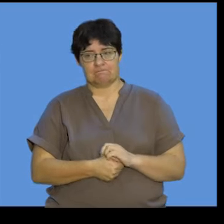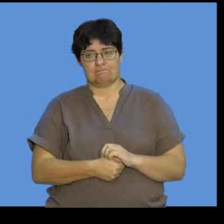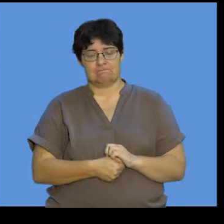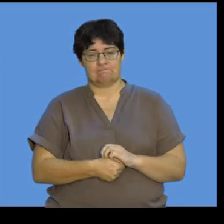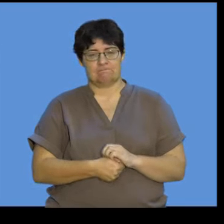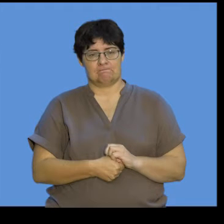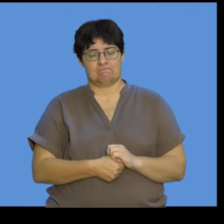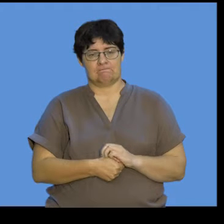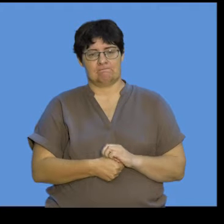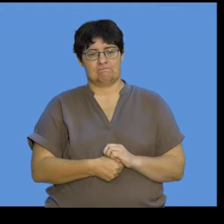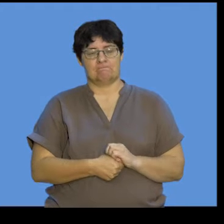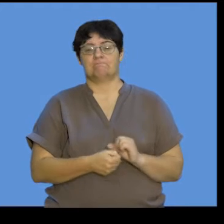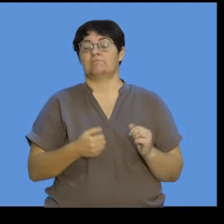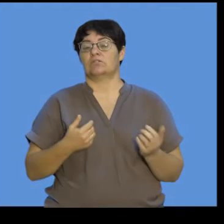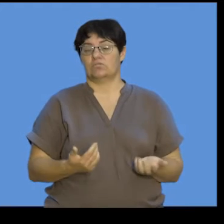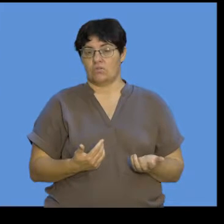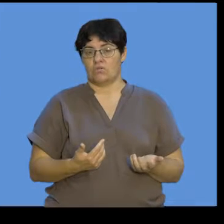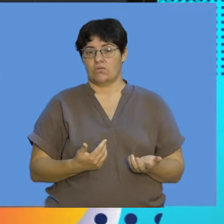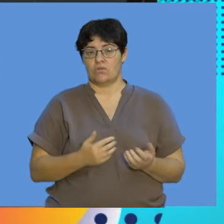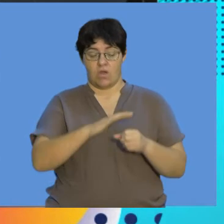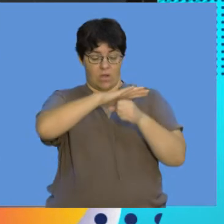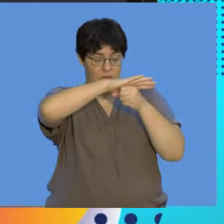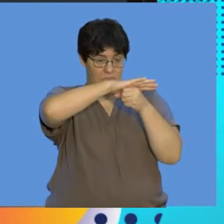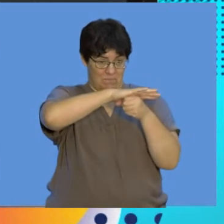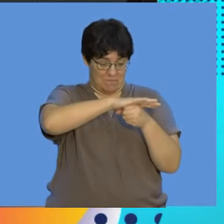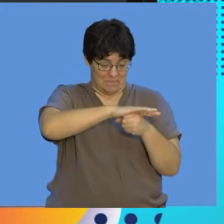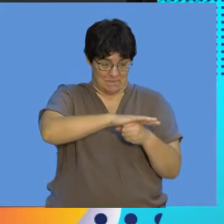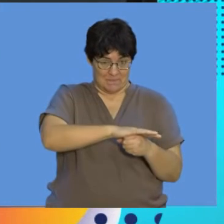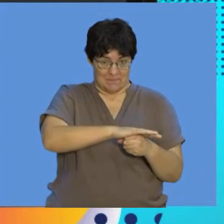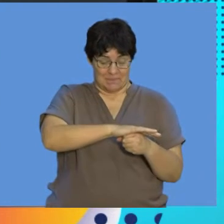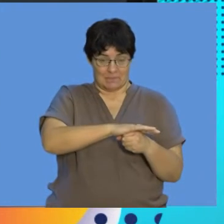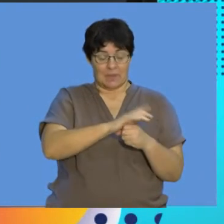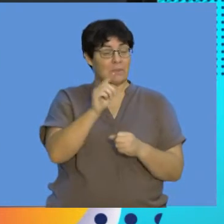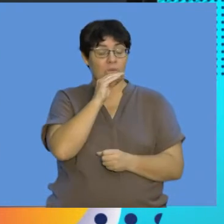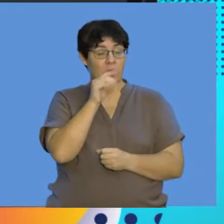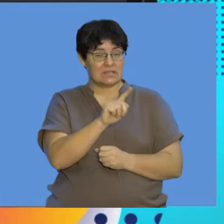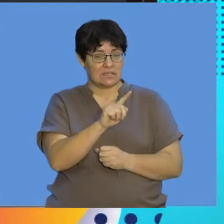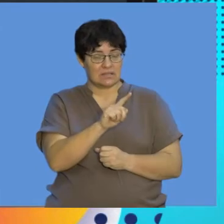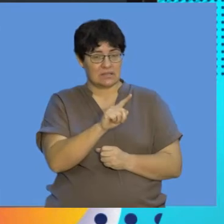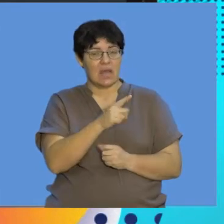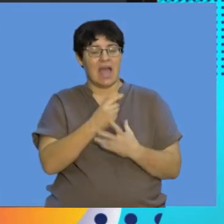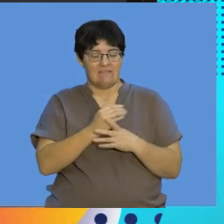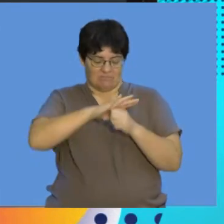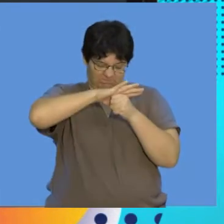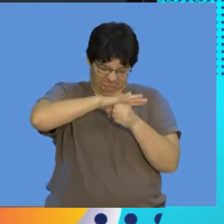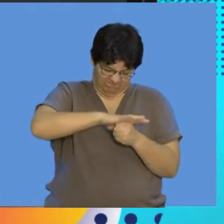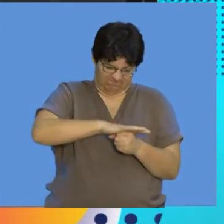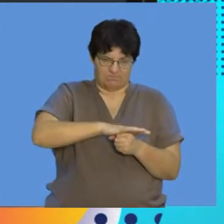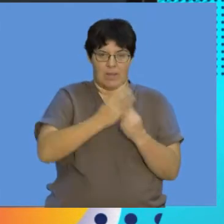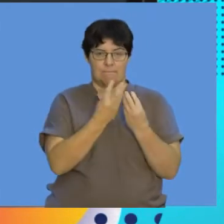are incompressible. So compressing actually involves, applying pressure to a